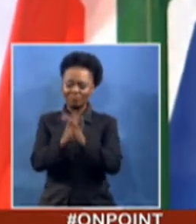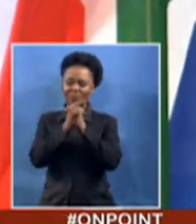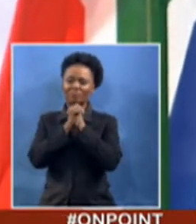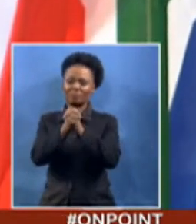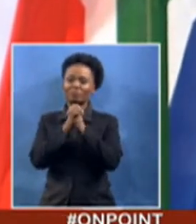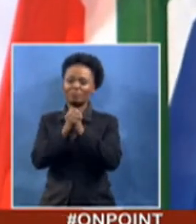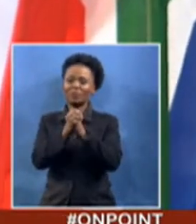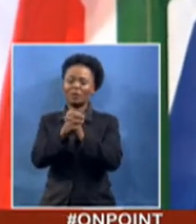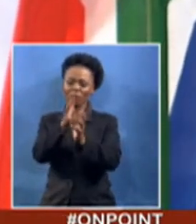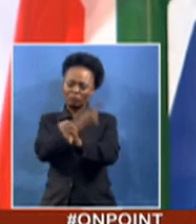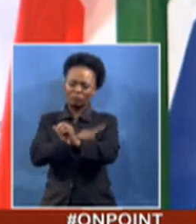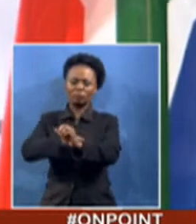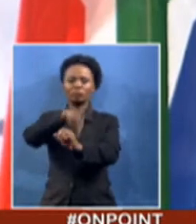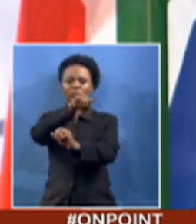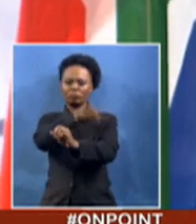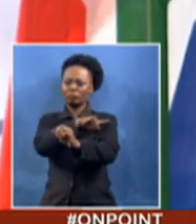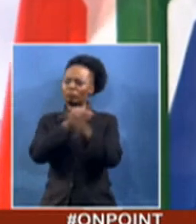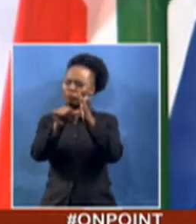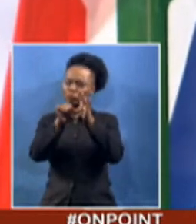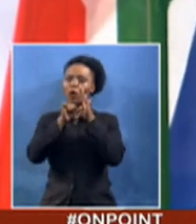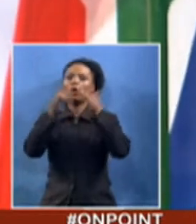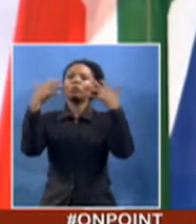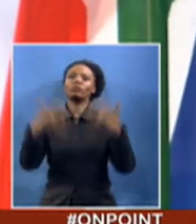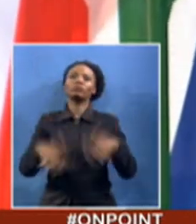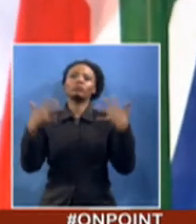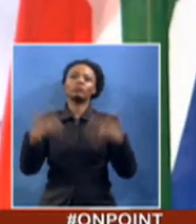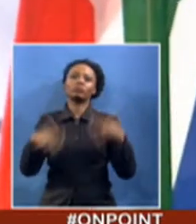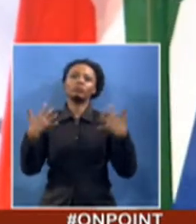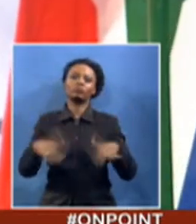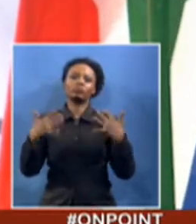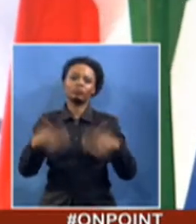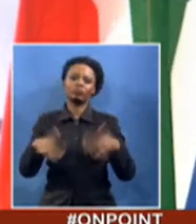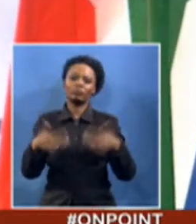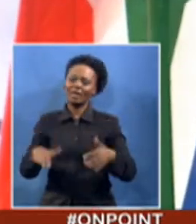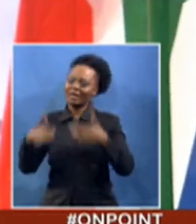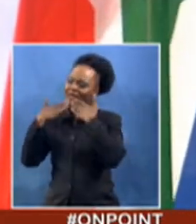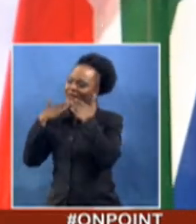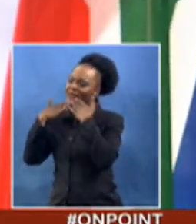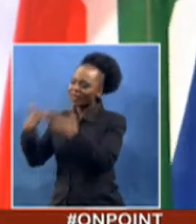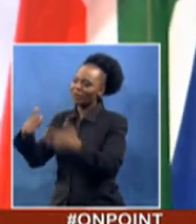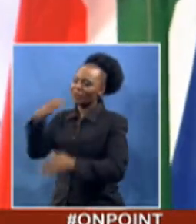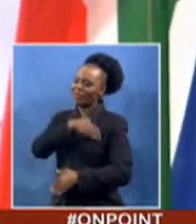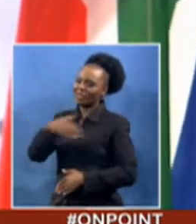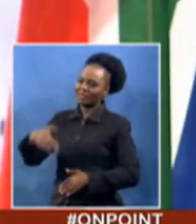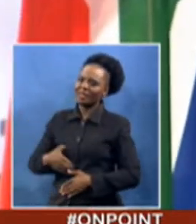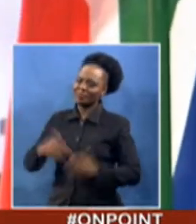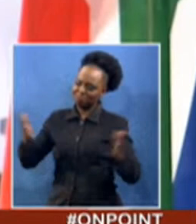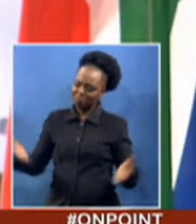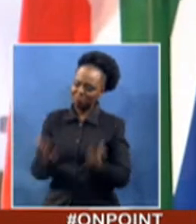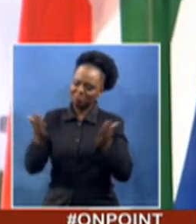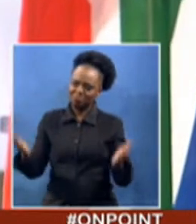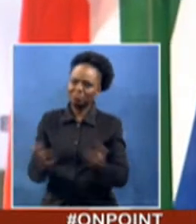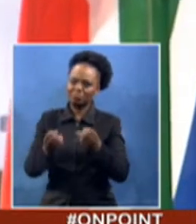much paramount. Thank you, President, for emphasizing that.